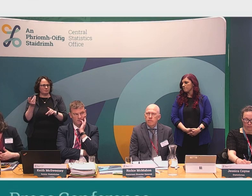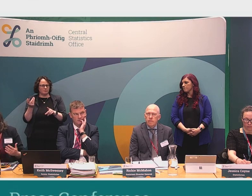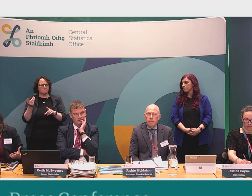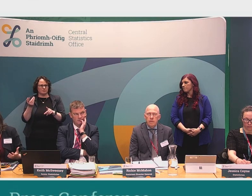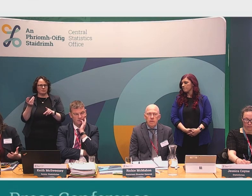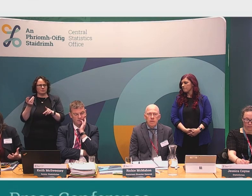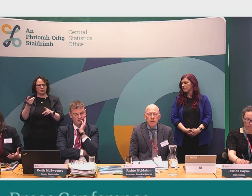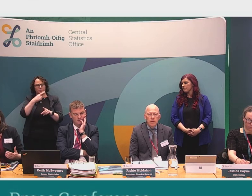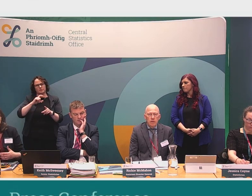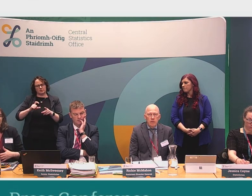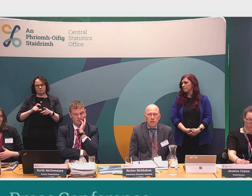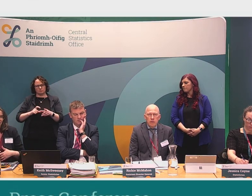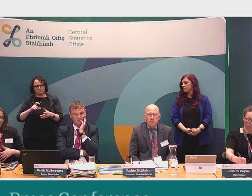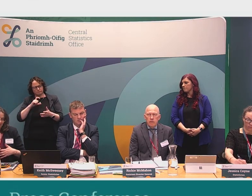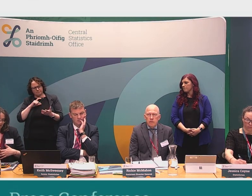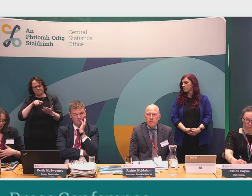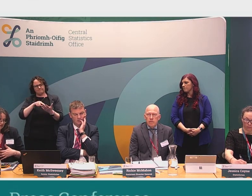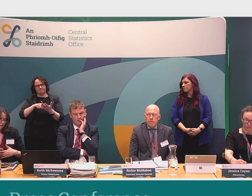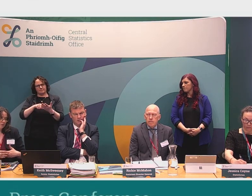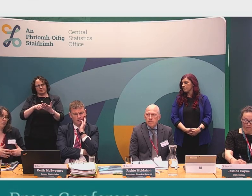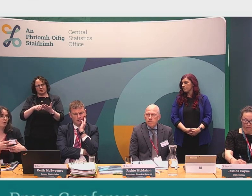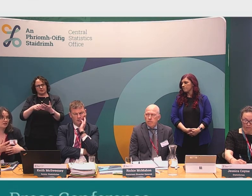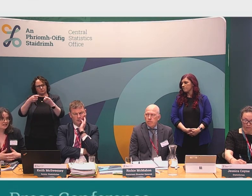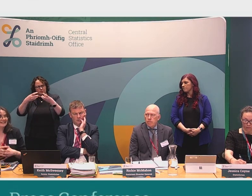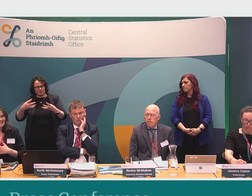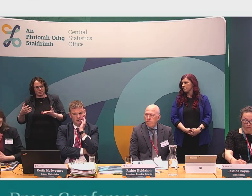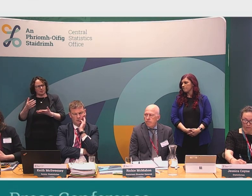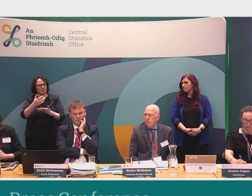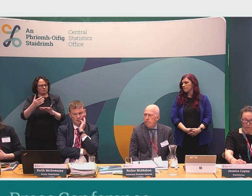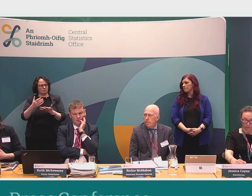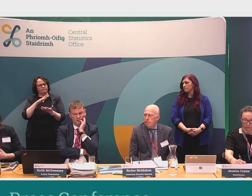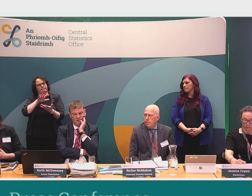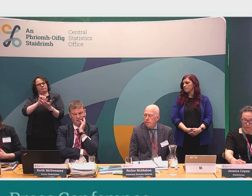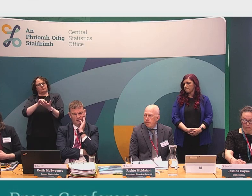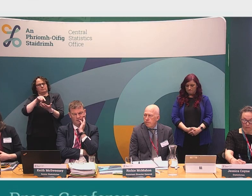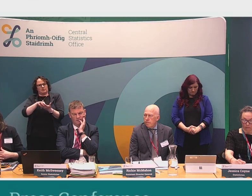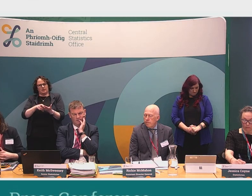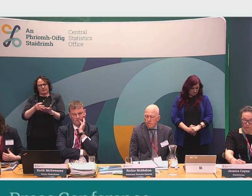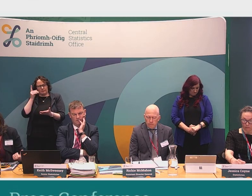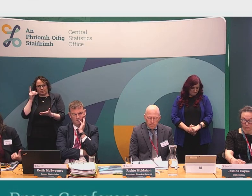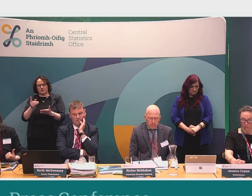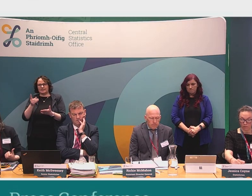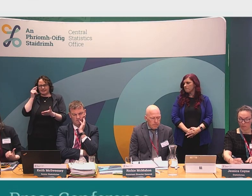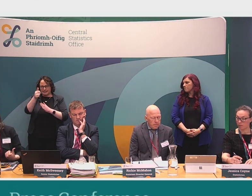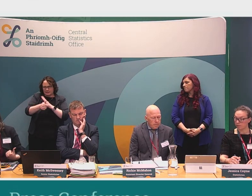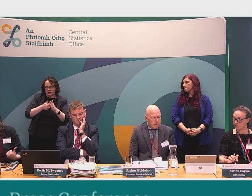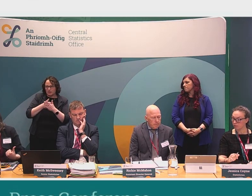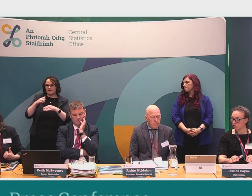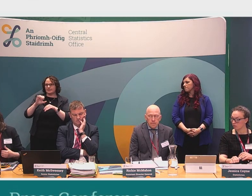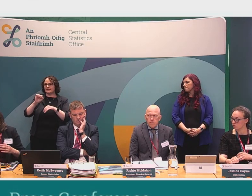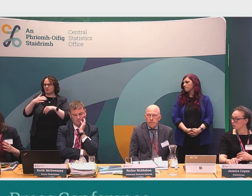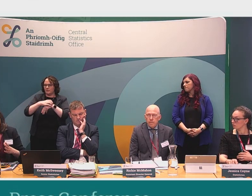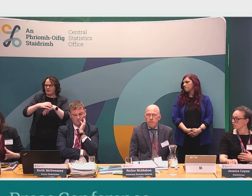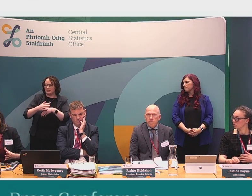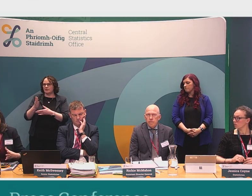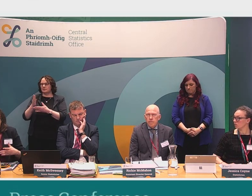is, capturing. We got, responses from people who both did and didn't experience sexual violence. We got a broad cross-section across Ireland, both in terms